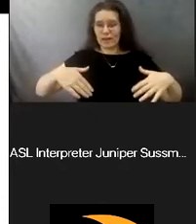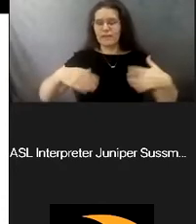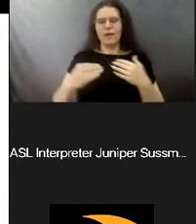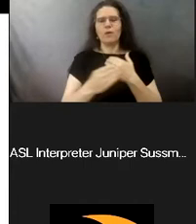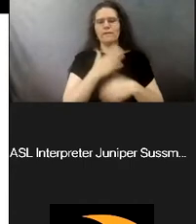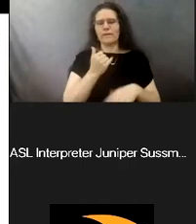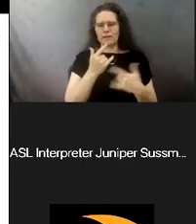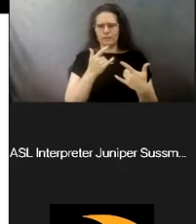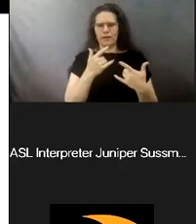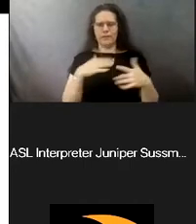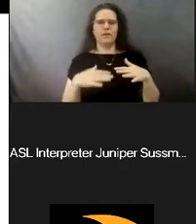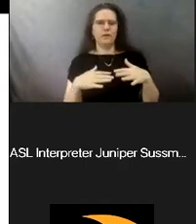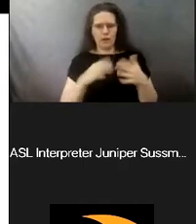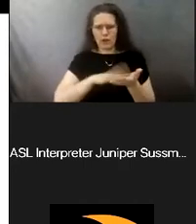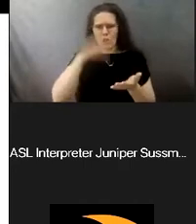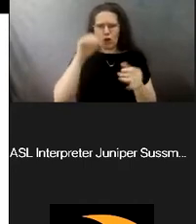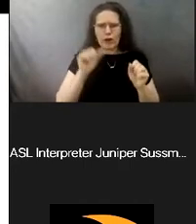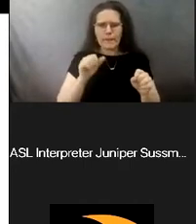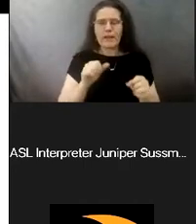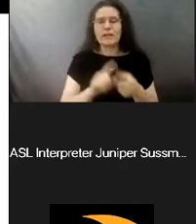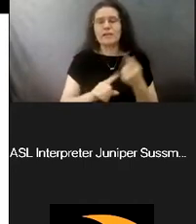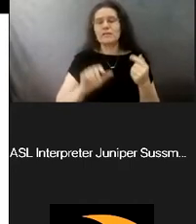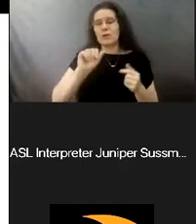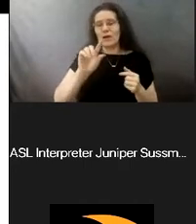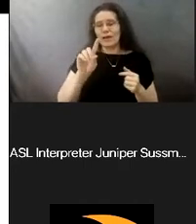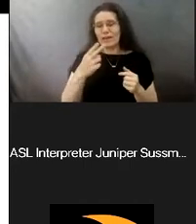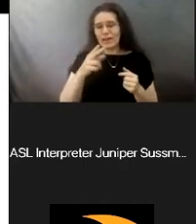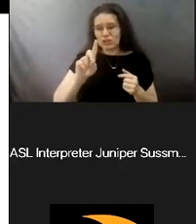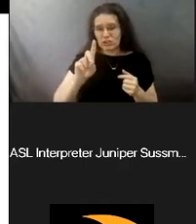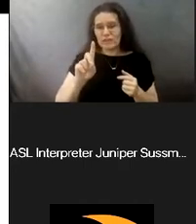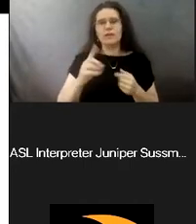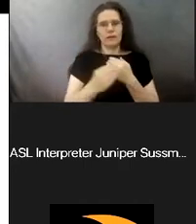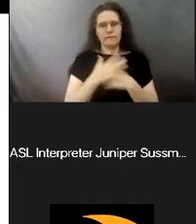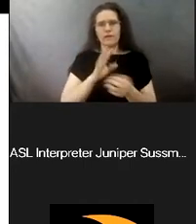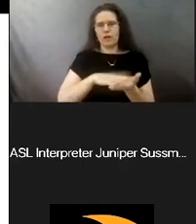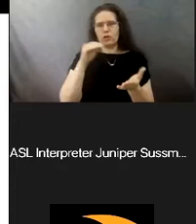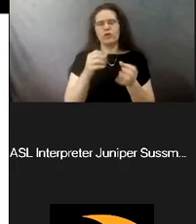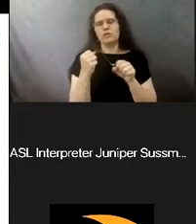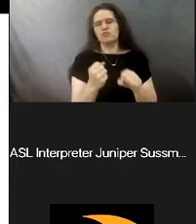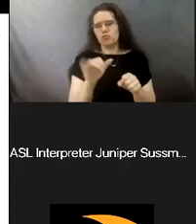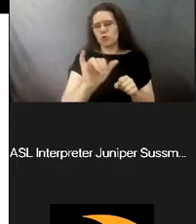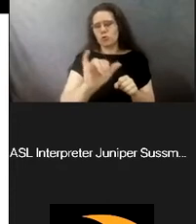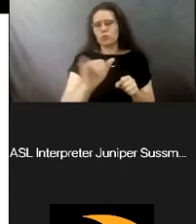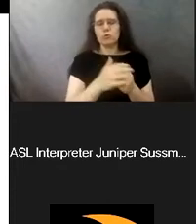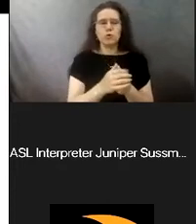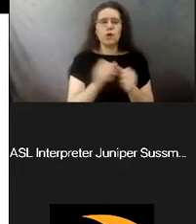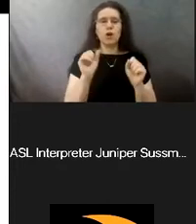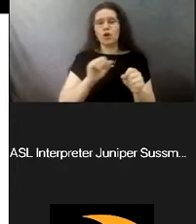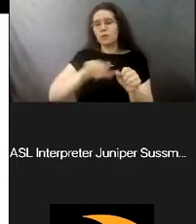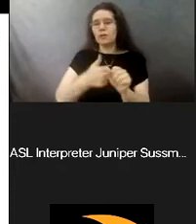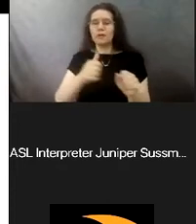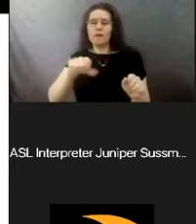deficit, hyperactivity disorder is definitely one of those. But we have to remember too, that there can be medical conditions that